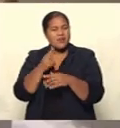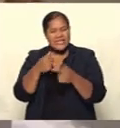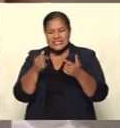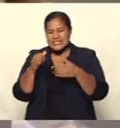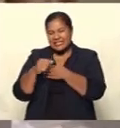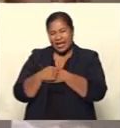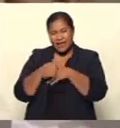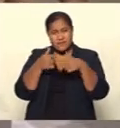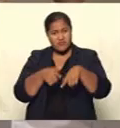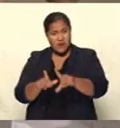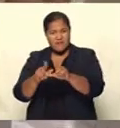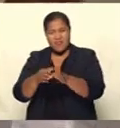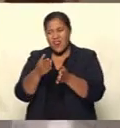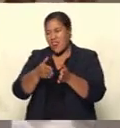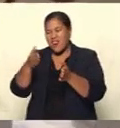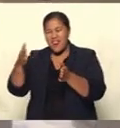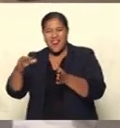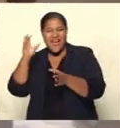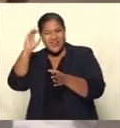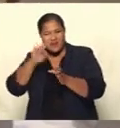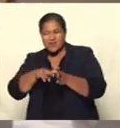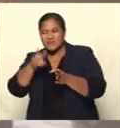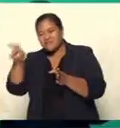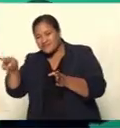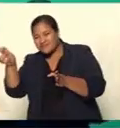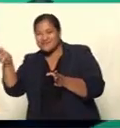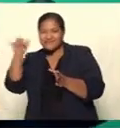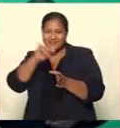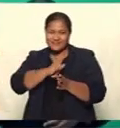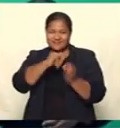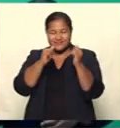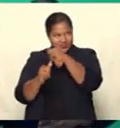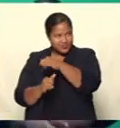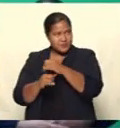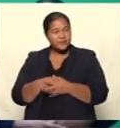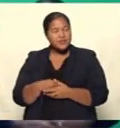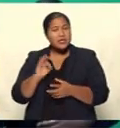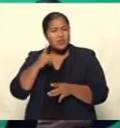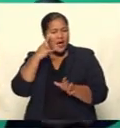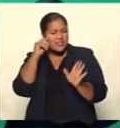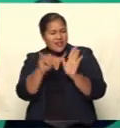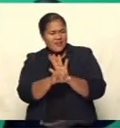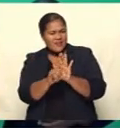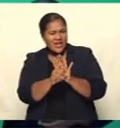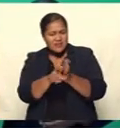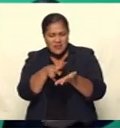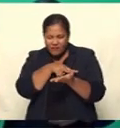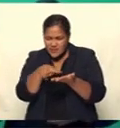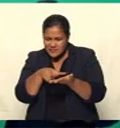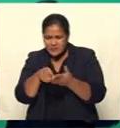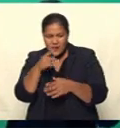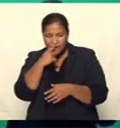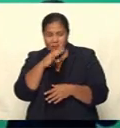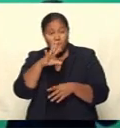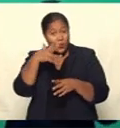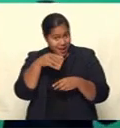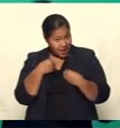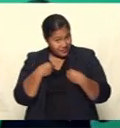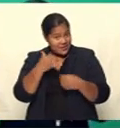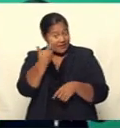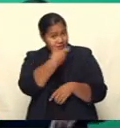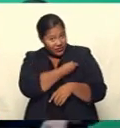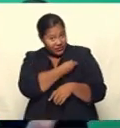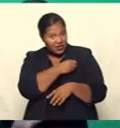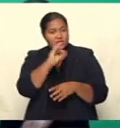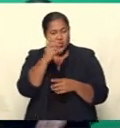between countries. It's very important to have integrity within the identification and the verification of those people who get vaccinated. And if there's